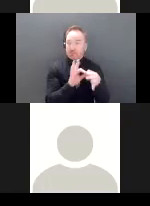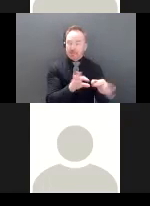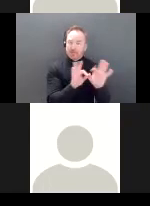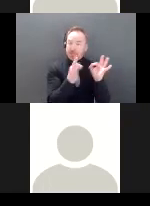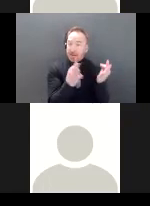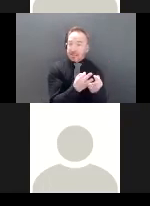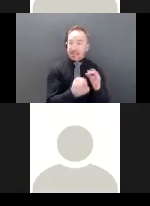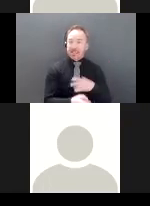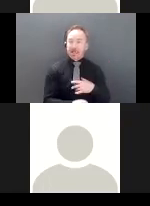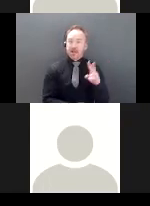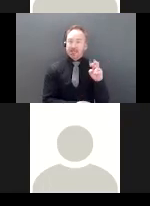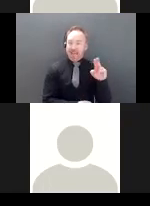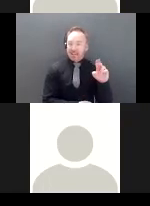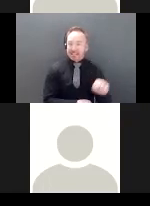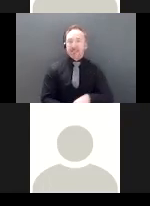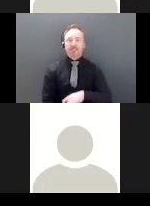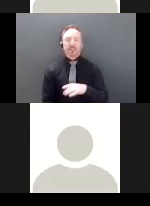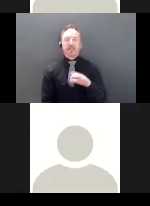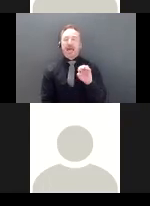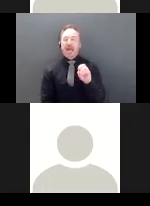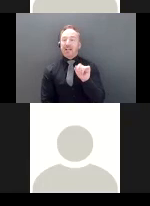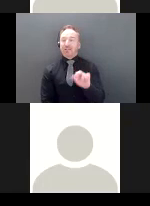abuse, domestic violence, intimate partner violence,